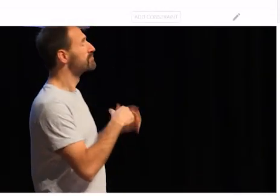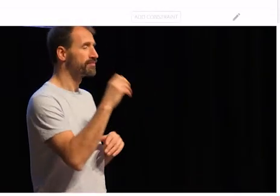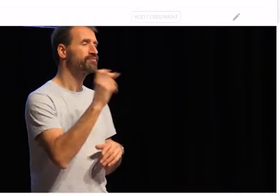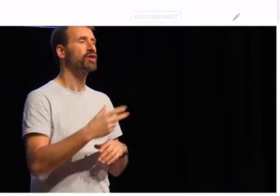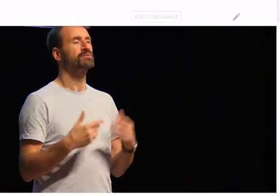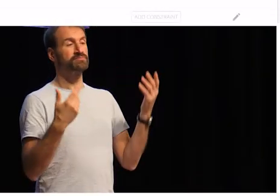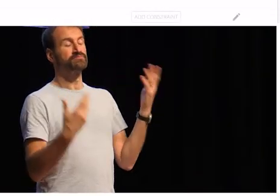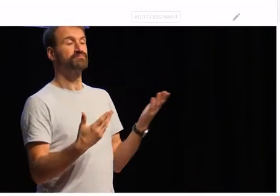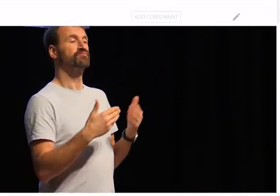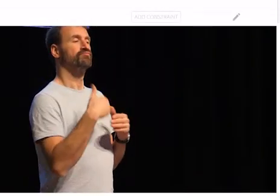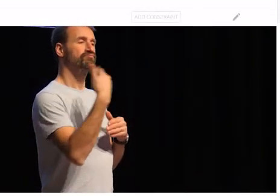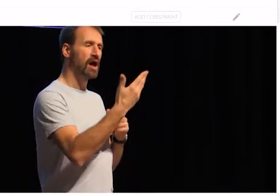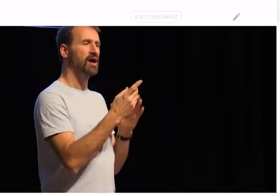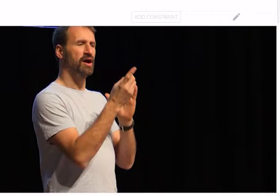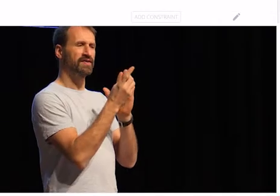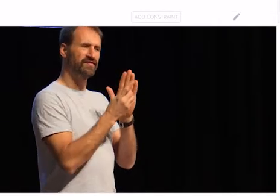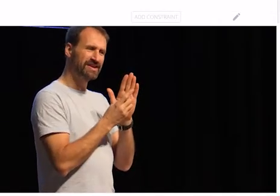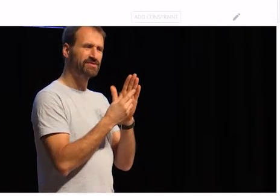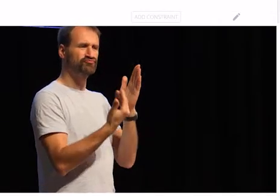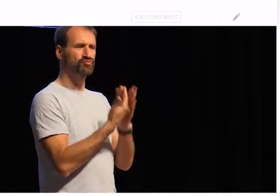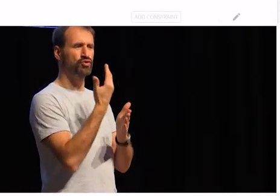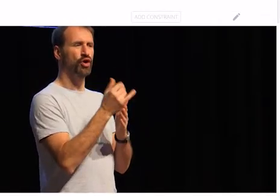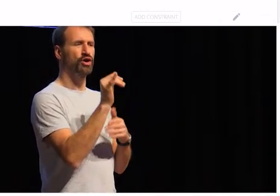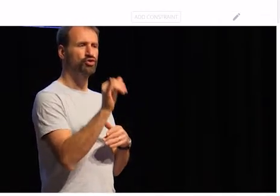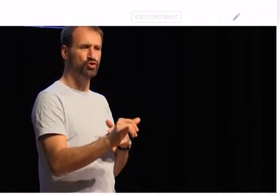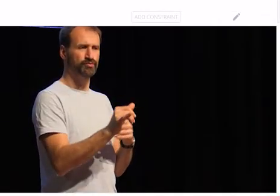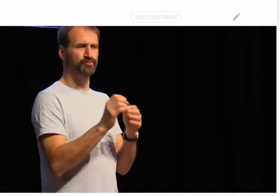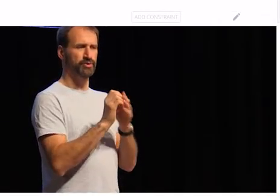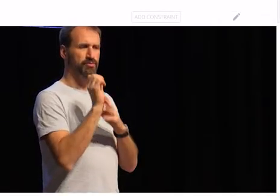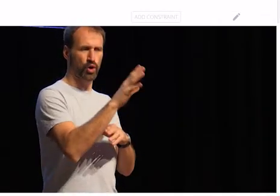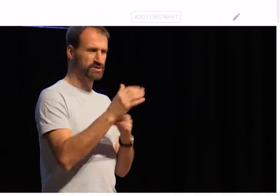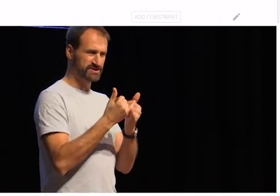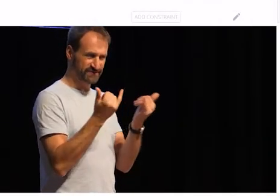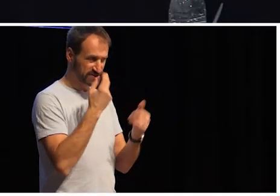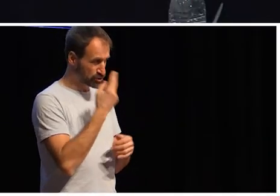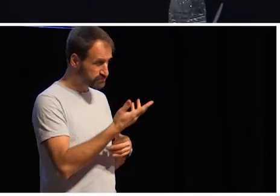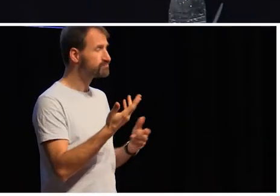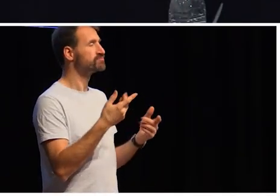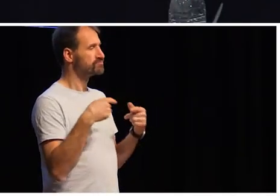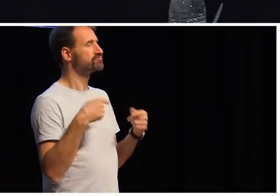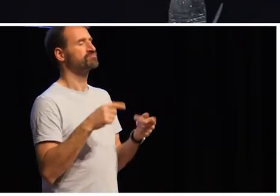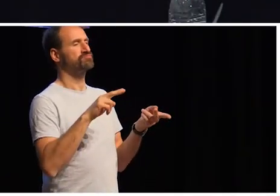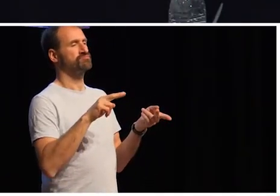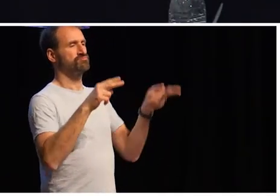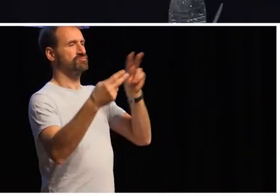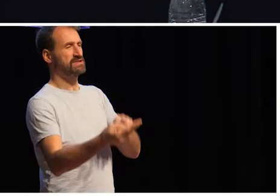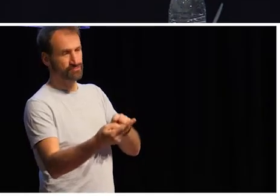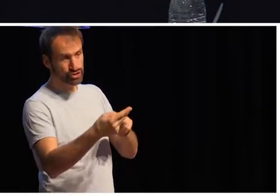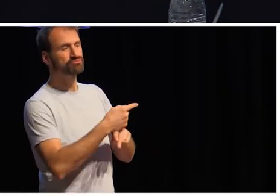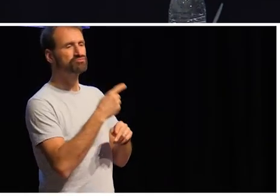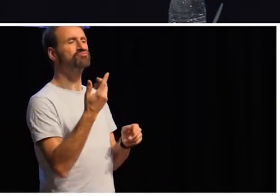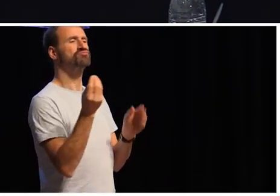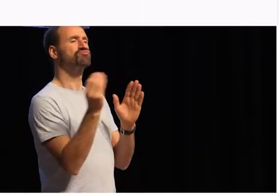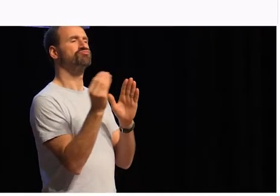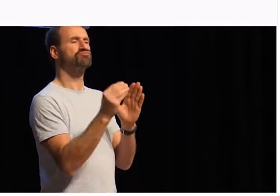defining this new type opposed we can just switch over and fill in some